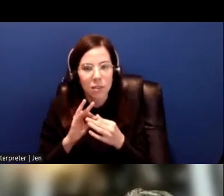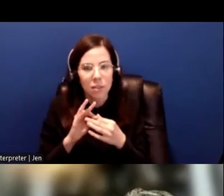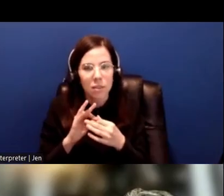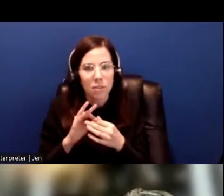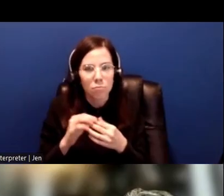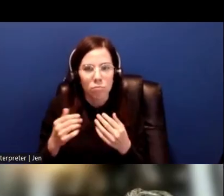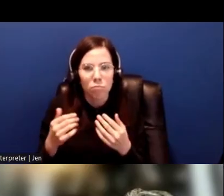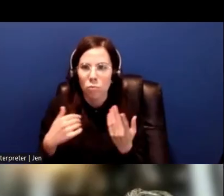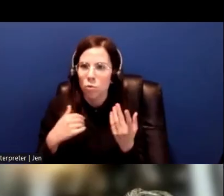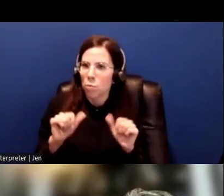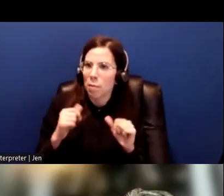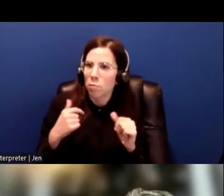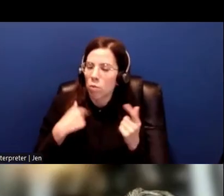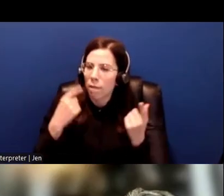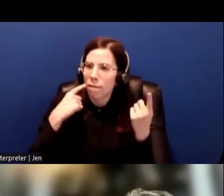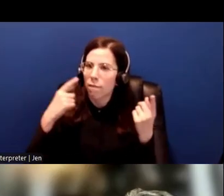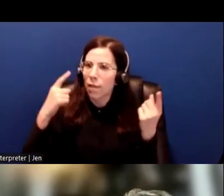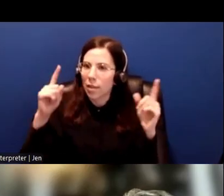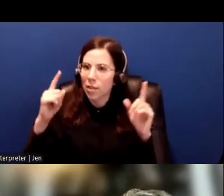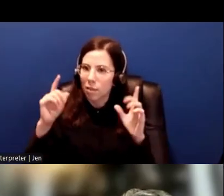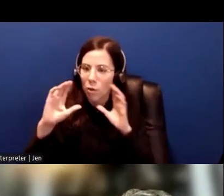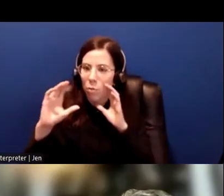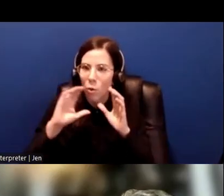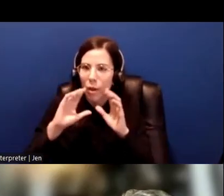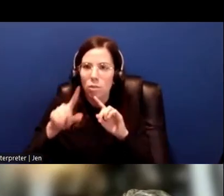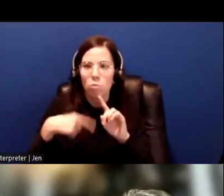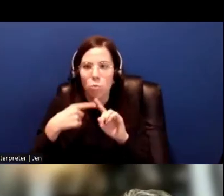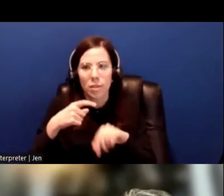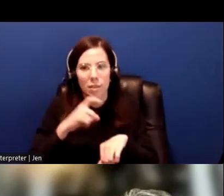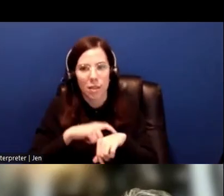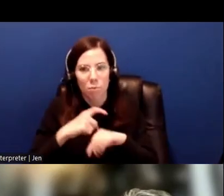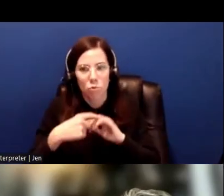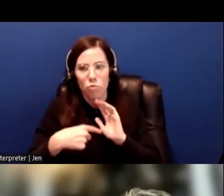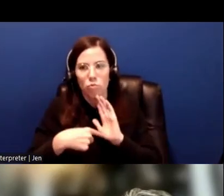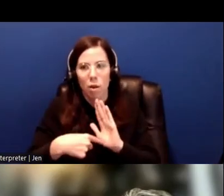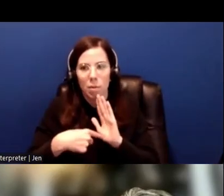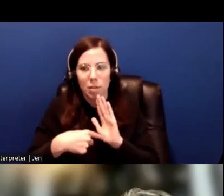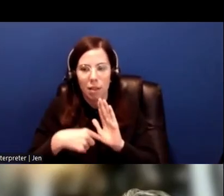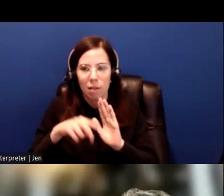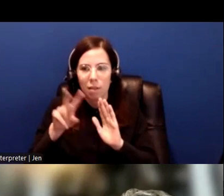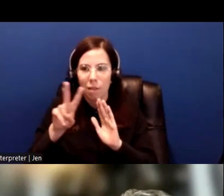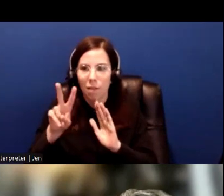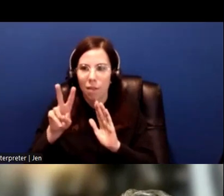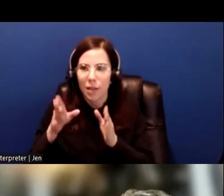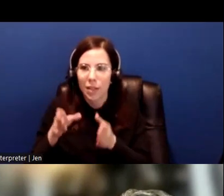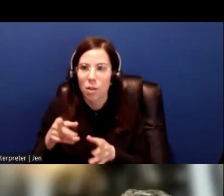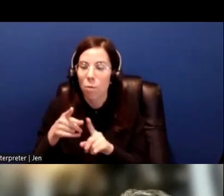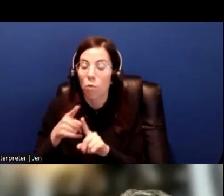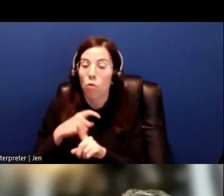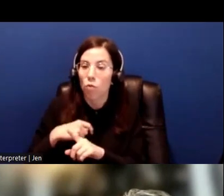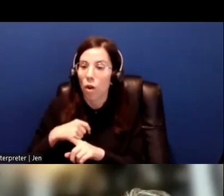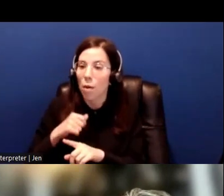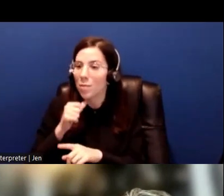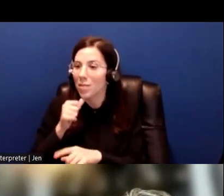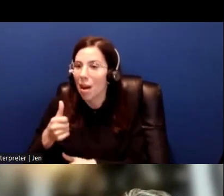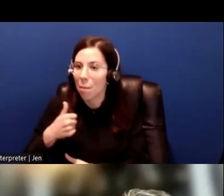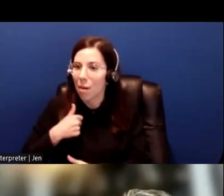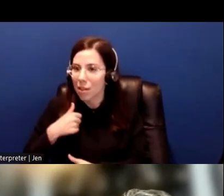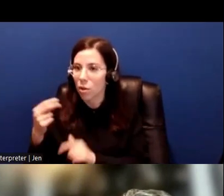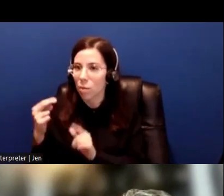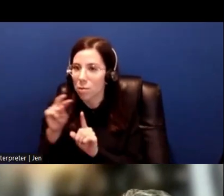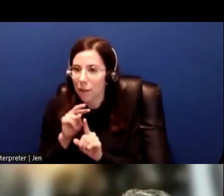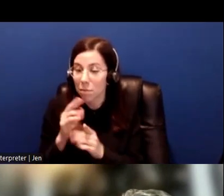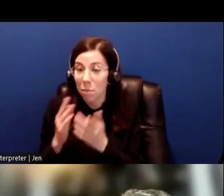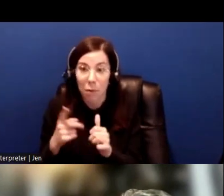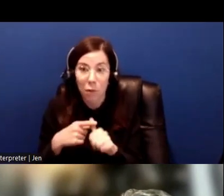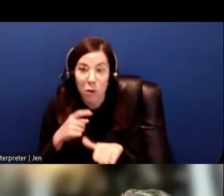effective communication when you're representing a victim from a civilian standpoint. Maybe, this is your first